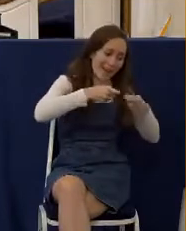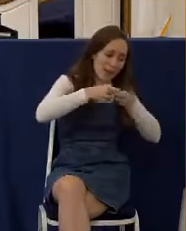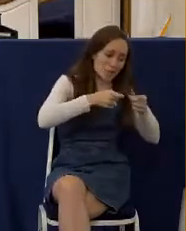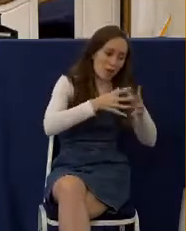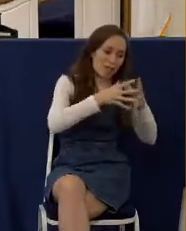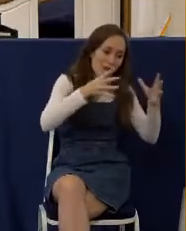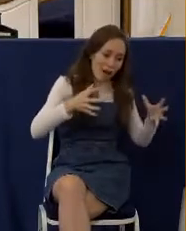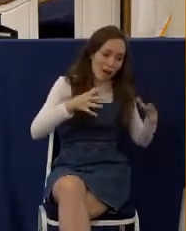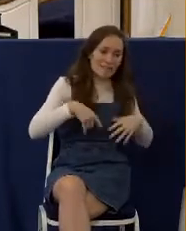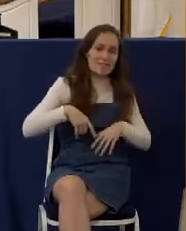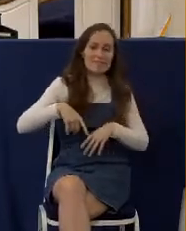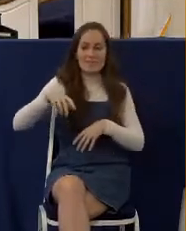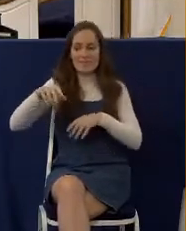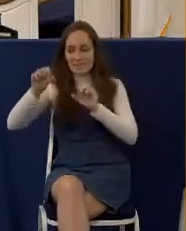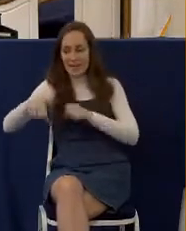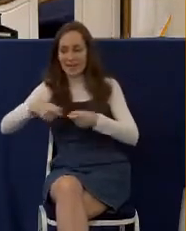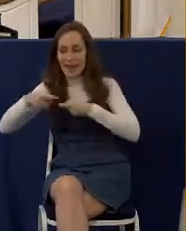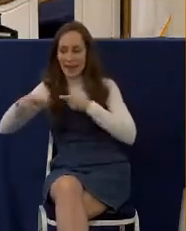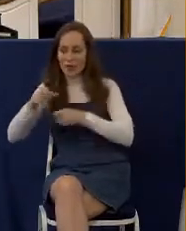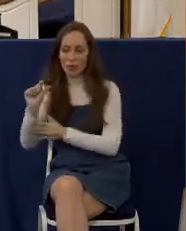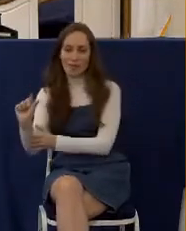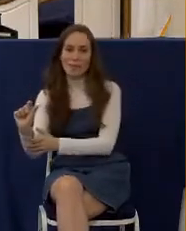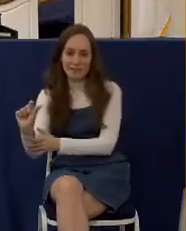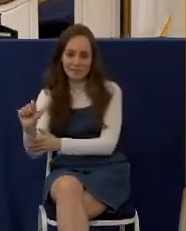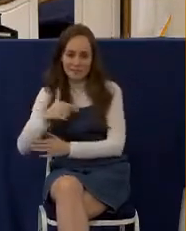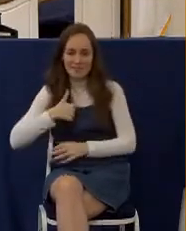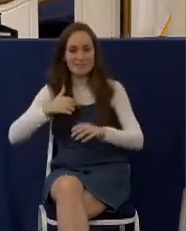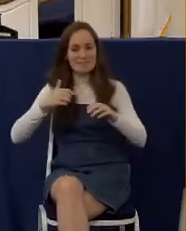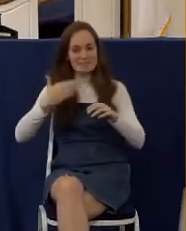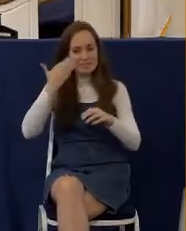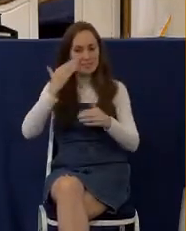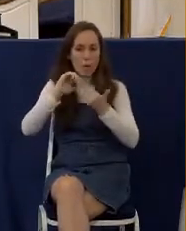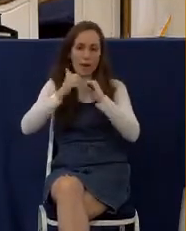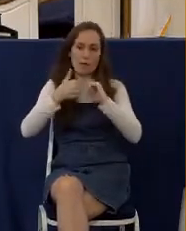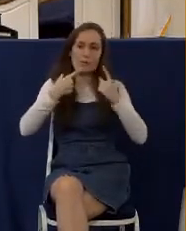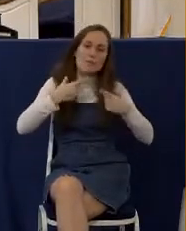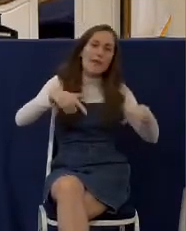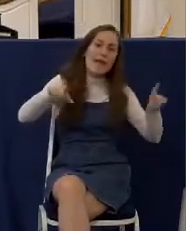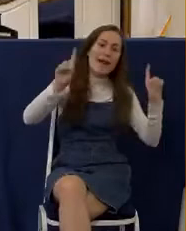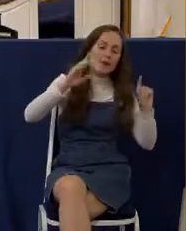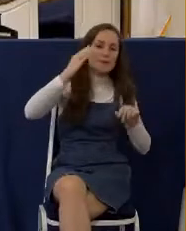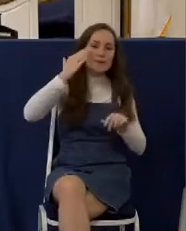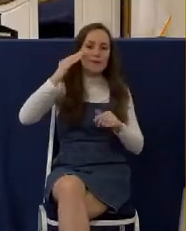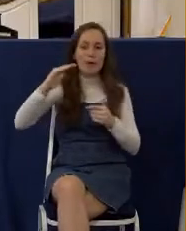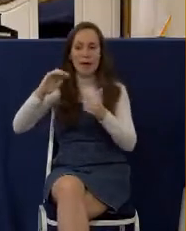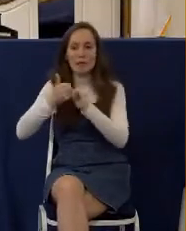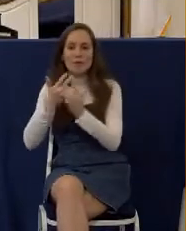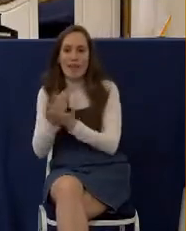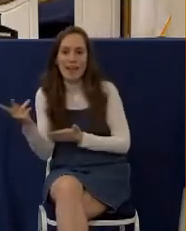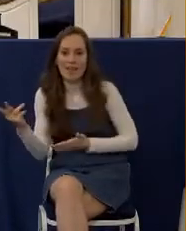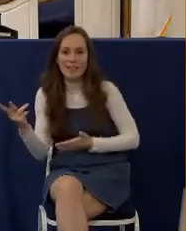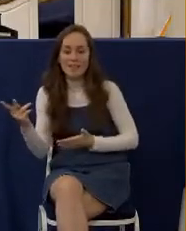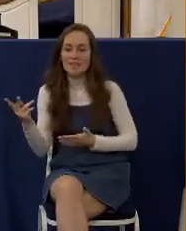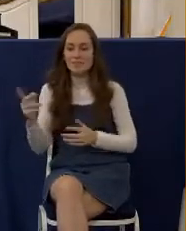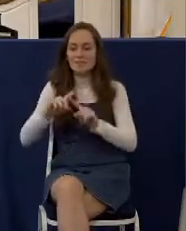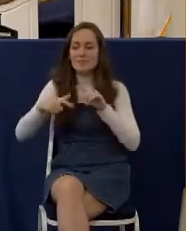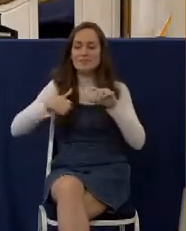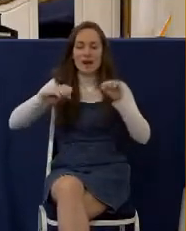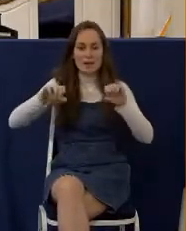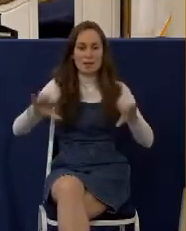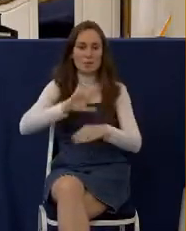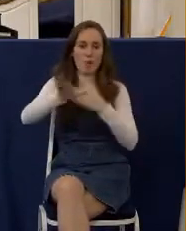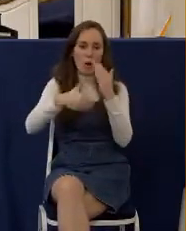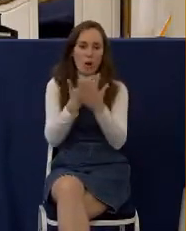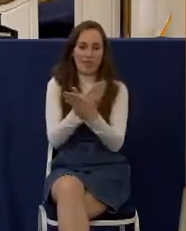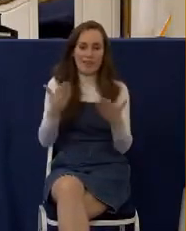be abased. I know how to abound. I can do all things through Christ. I'm not thanking you because I'm rejoicing in